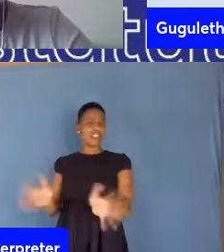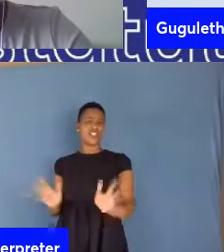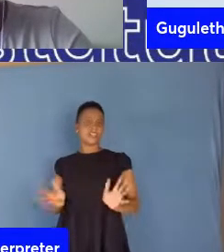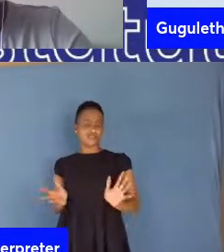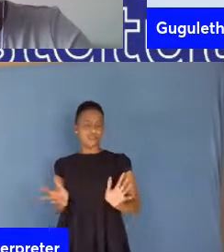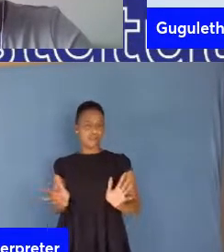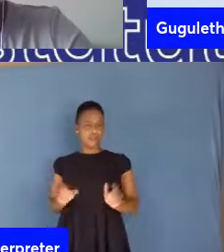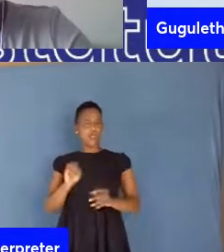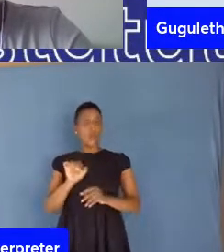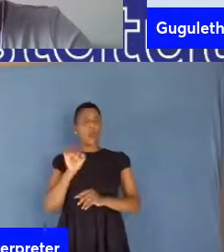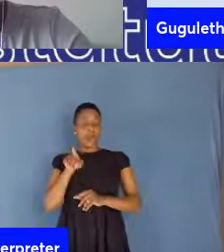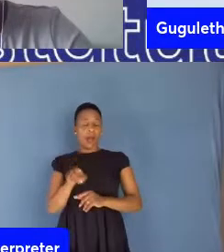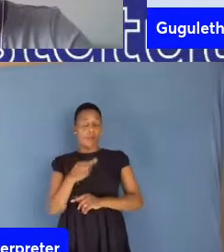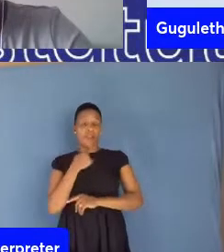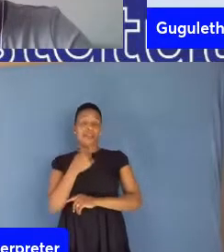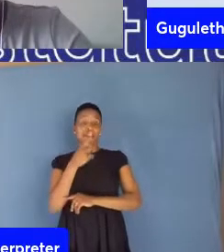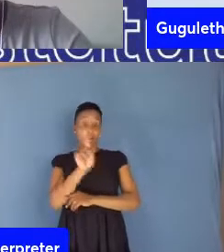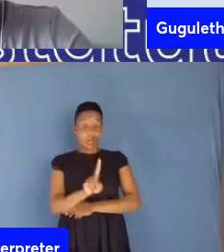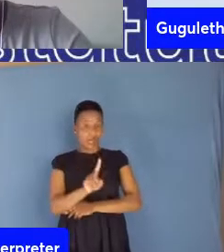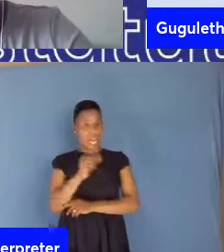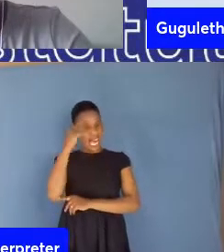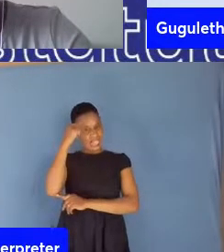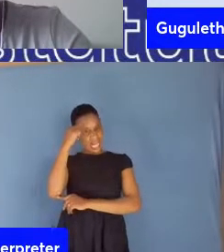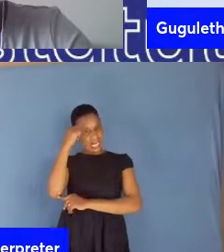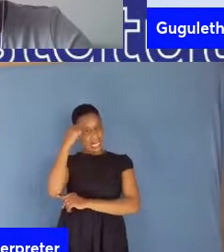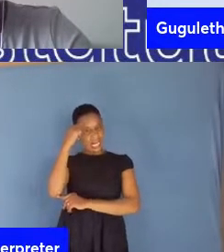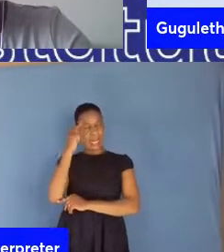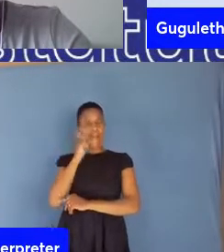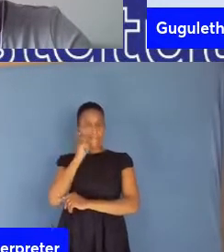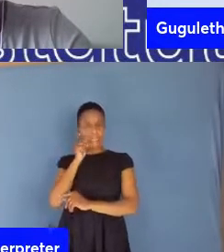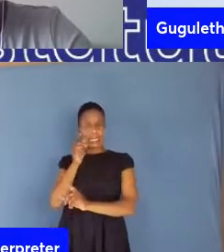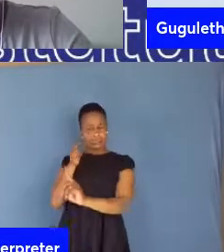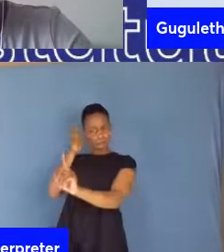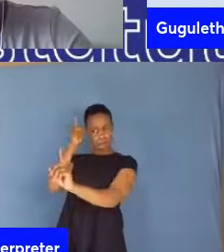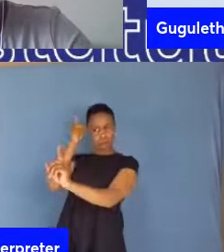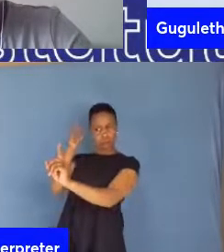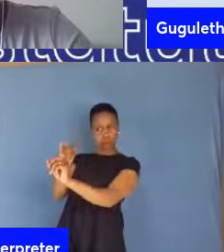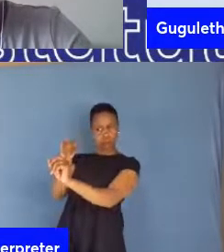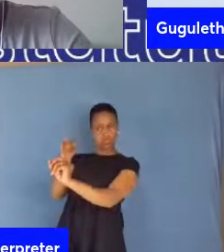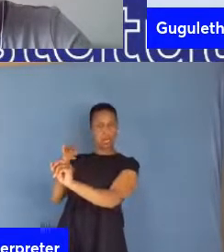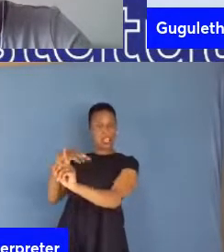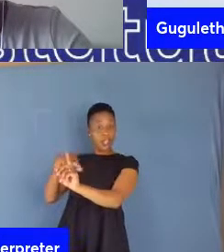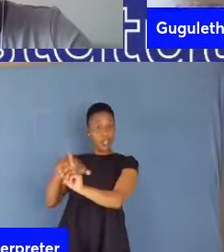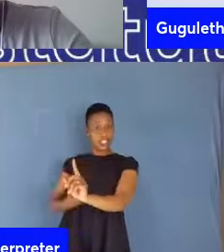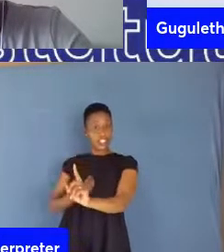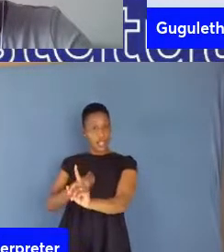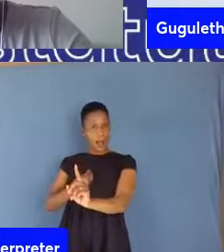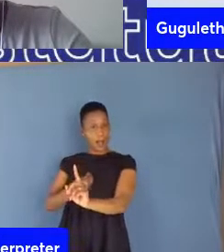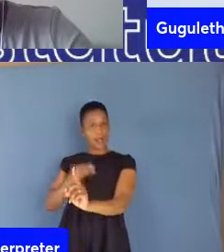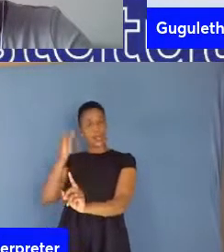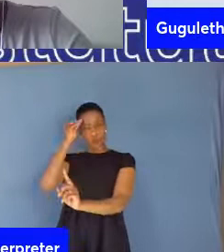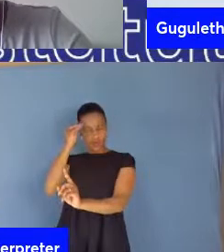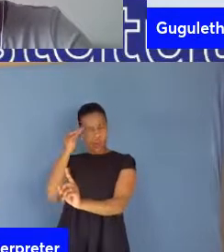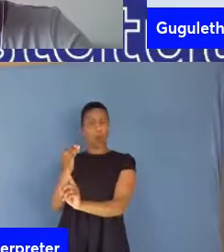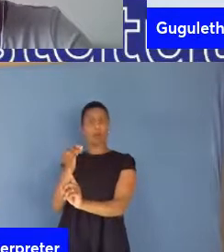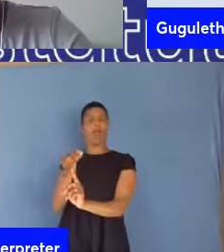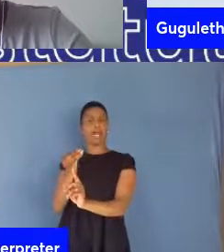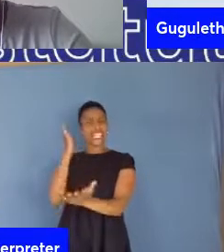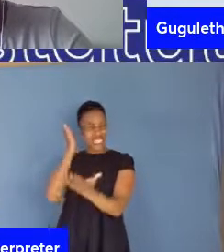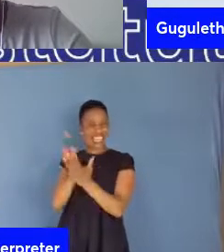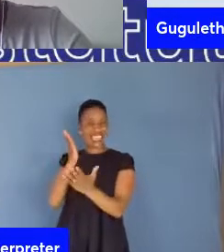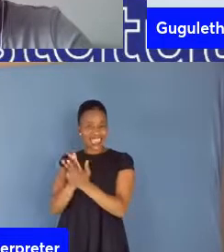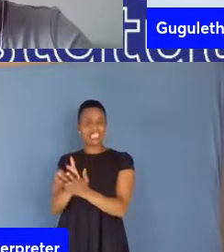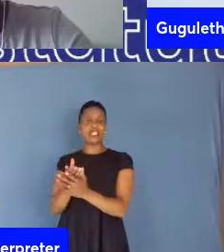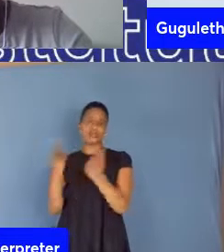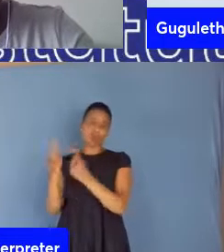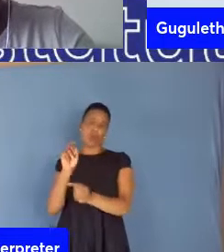I think men who target young girls, they do that deliberately, knowing exactly what it is that they are doing.